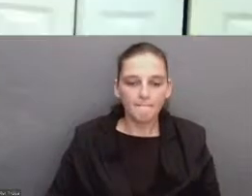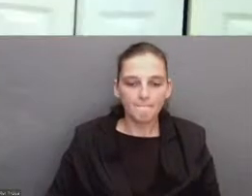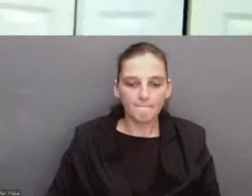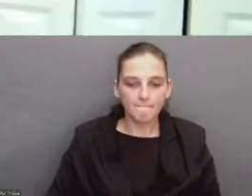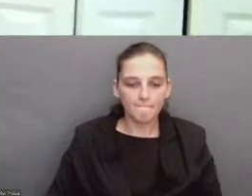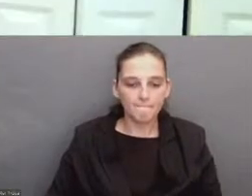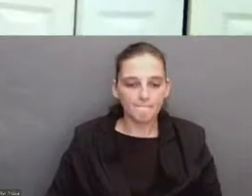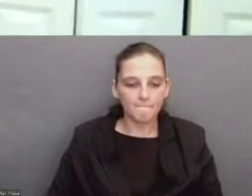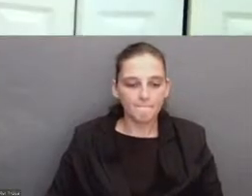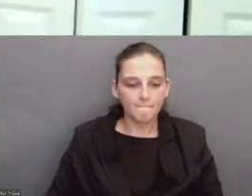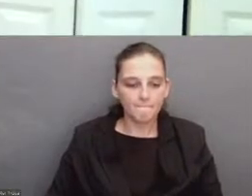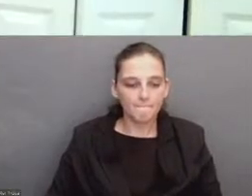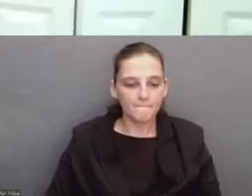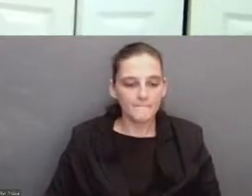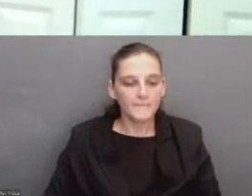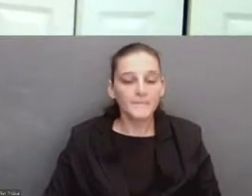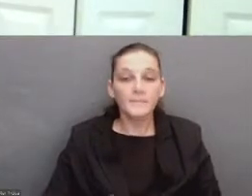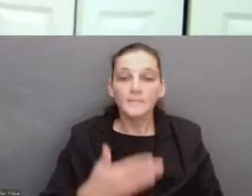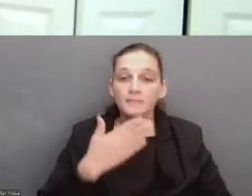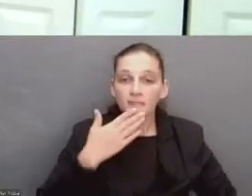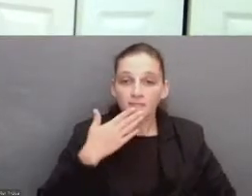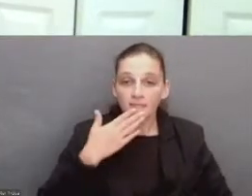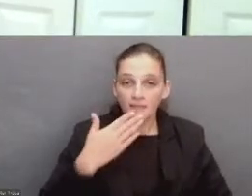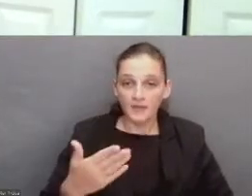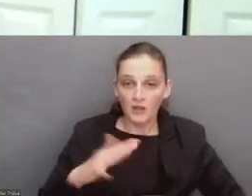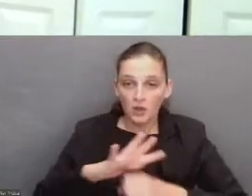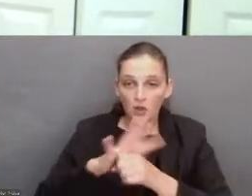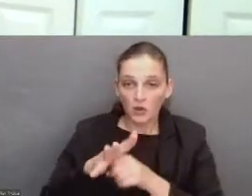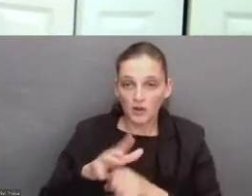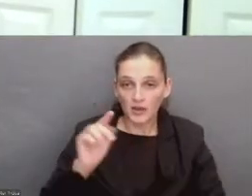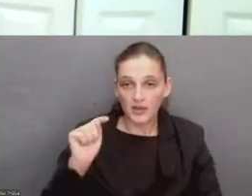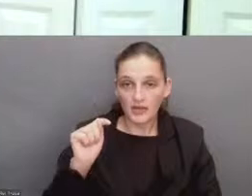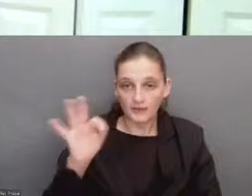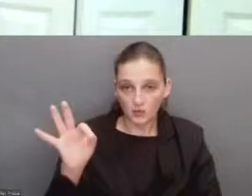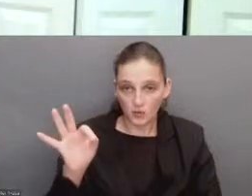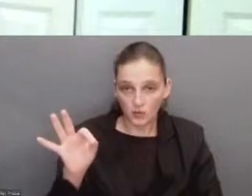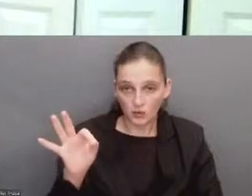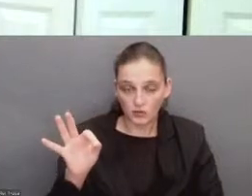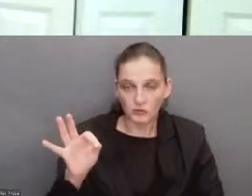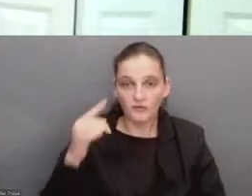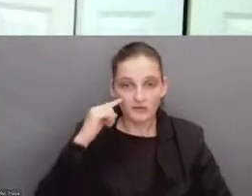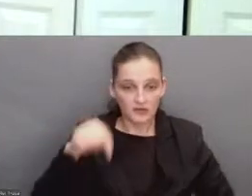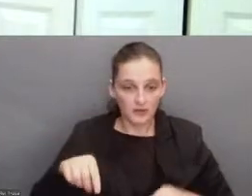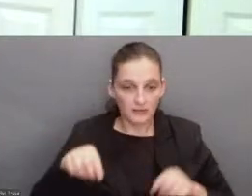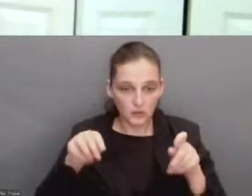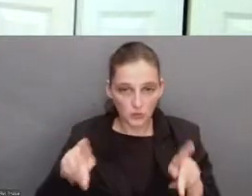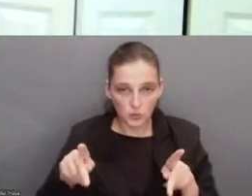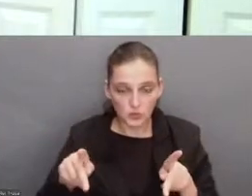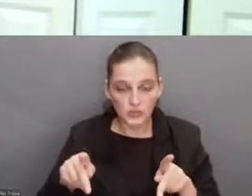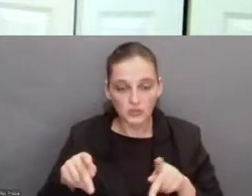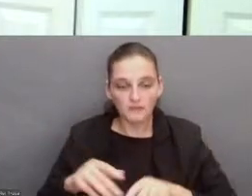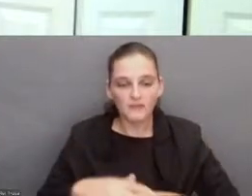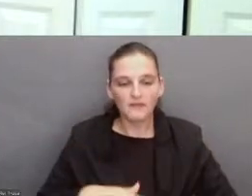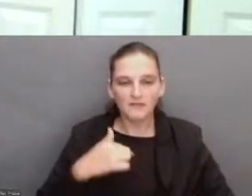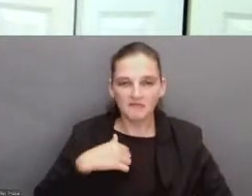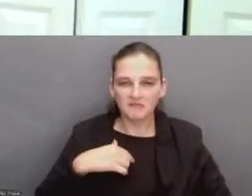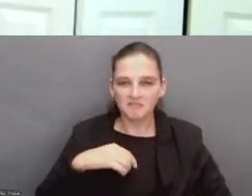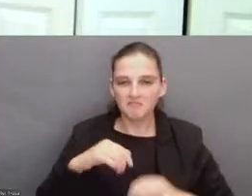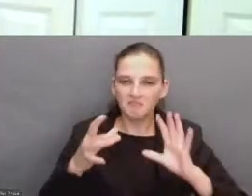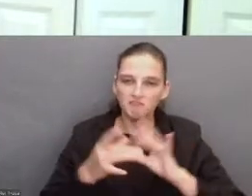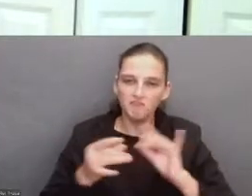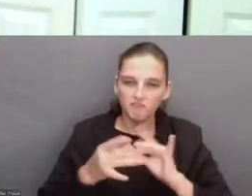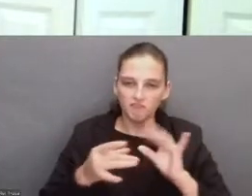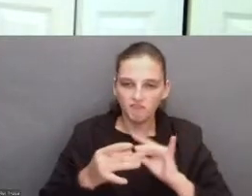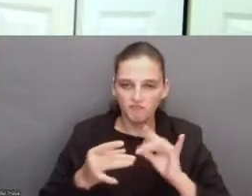Thank you to the COVID-19 Health Equity Task Force for this opportunity to share a few comments with you